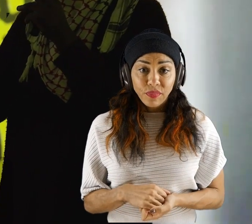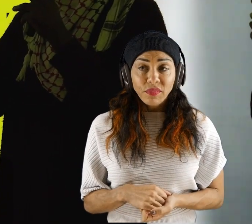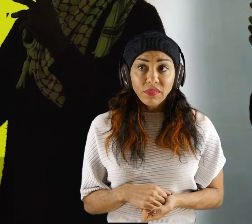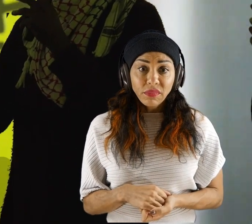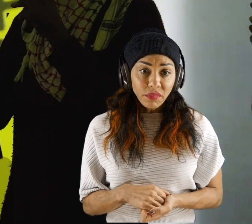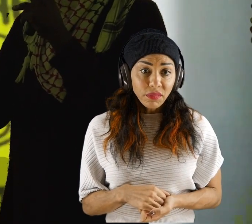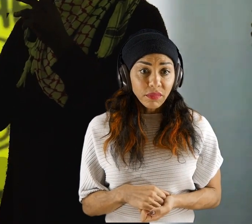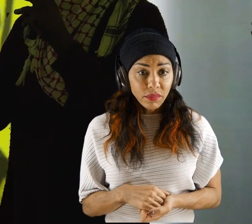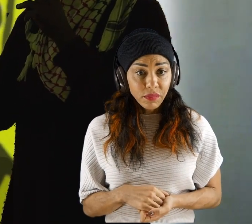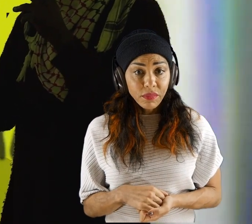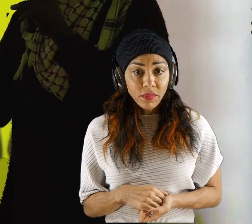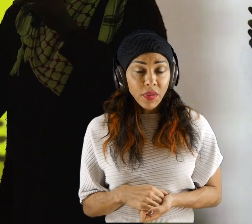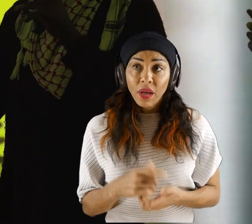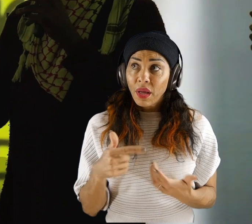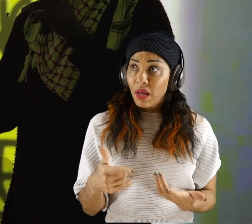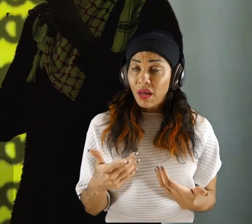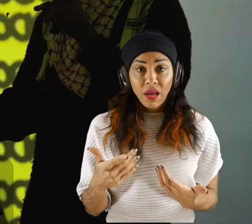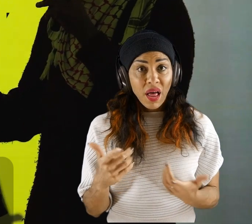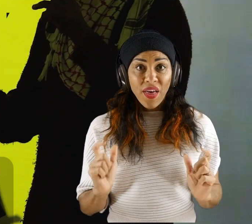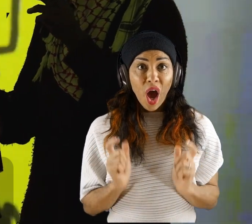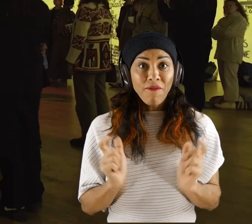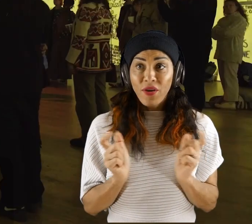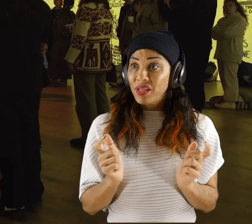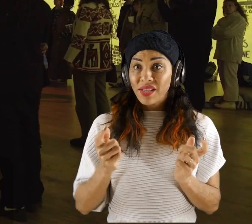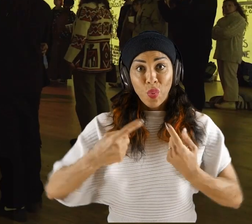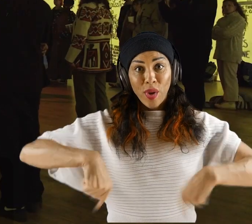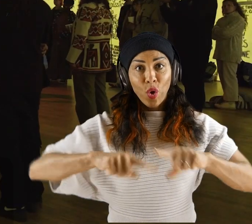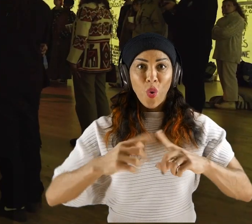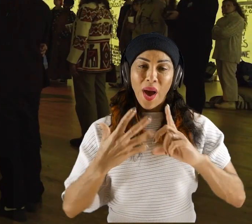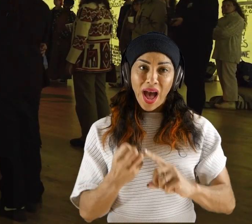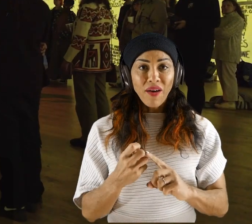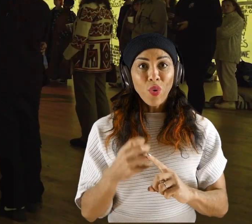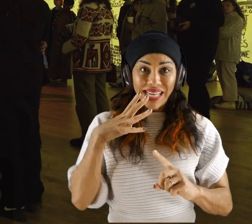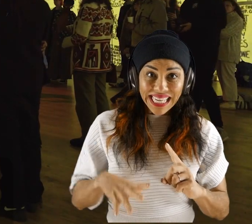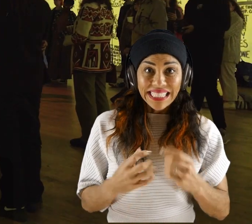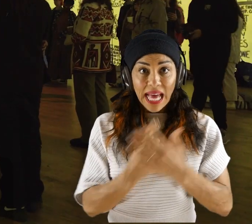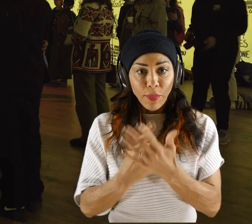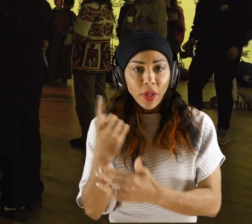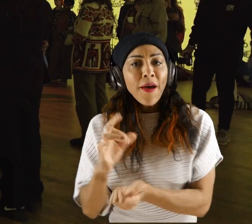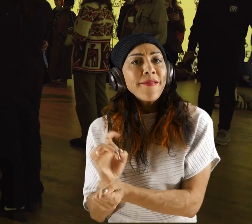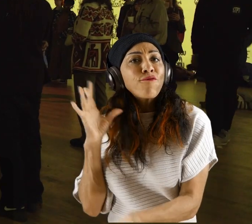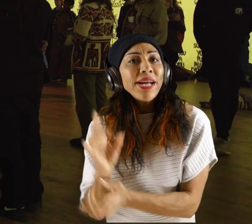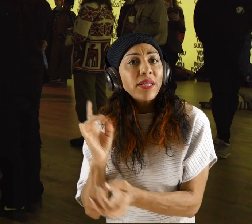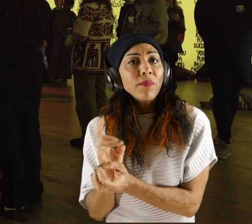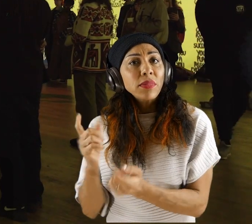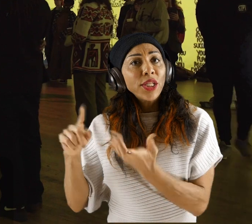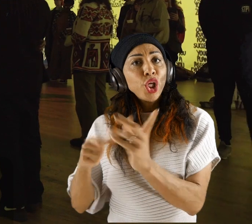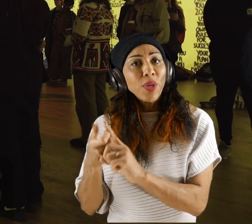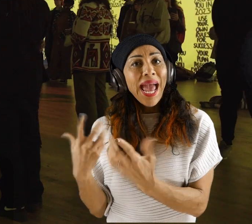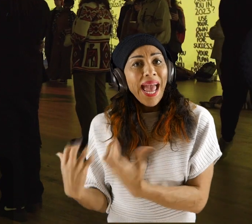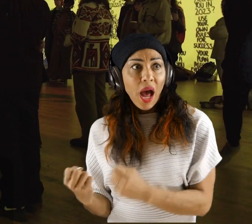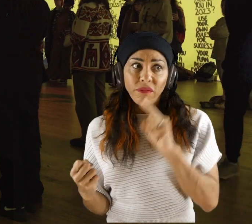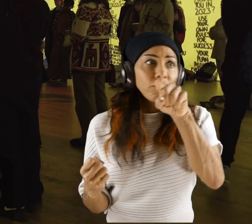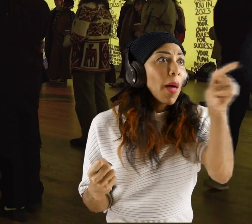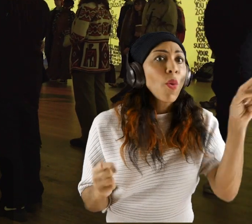kind of has to happen for our world to exist with the comforts that we have, and for the freedoms that we have here. A lot of people don't have that. Yeah. I would like to